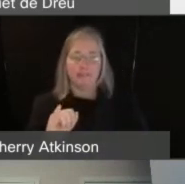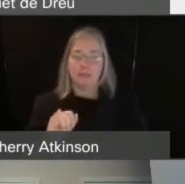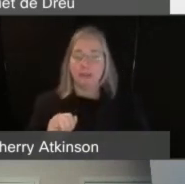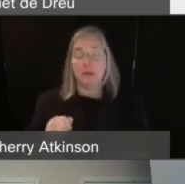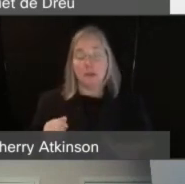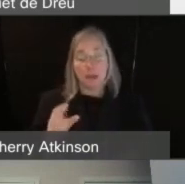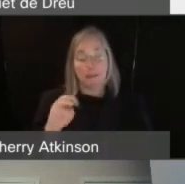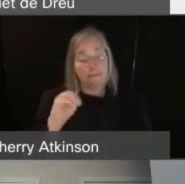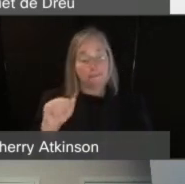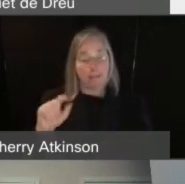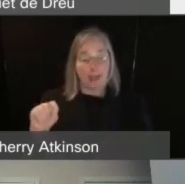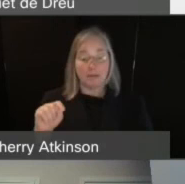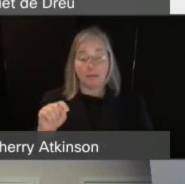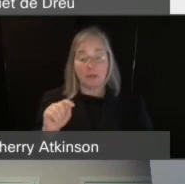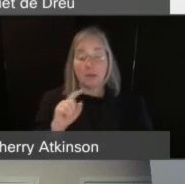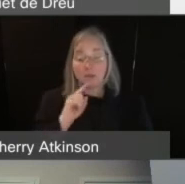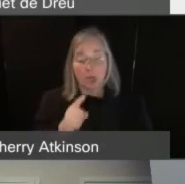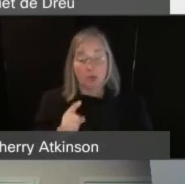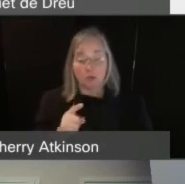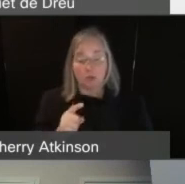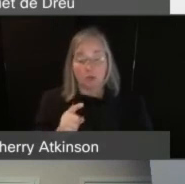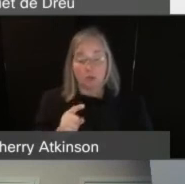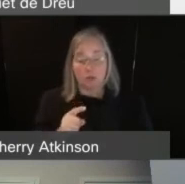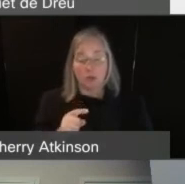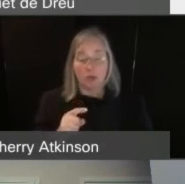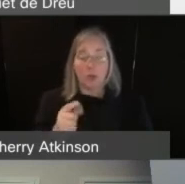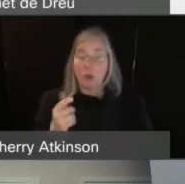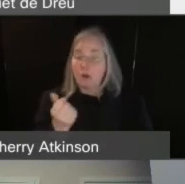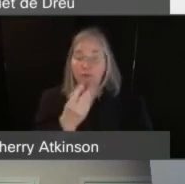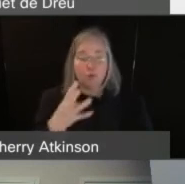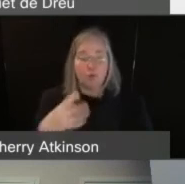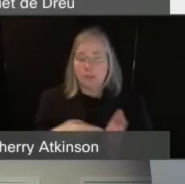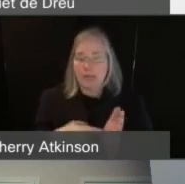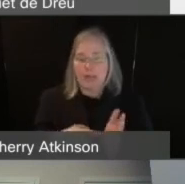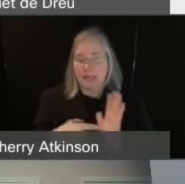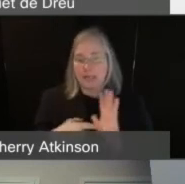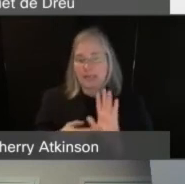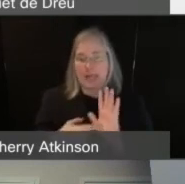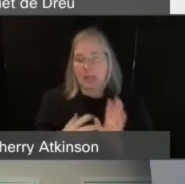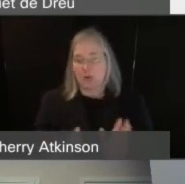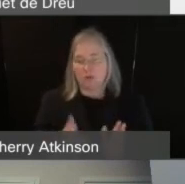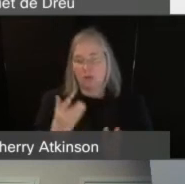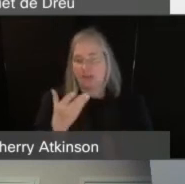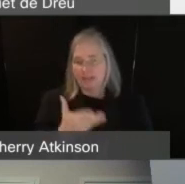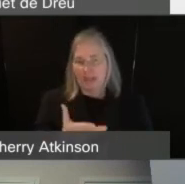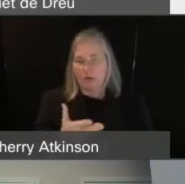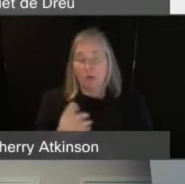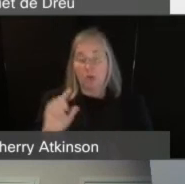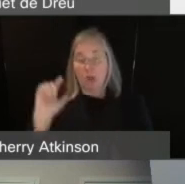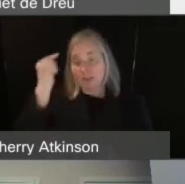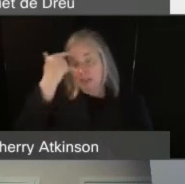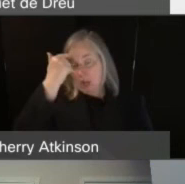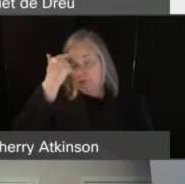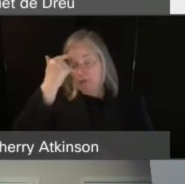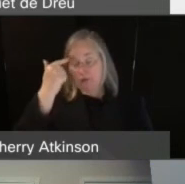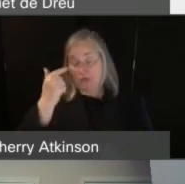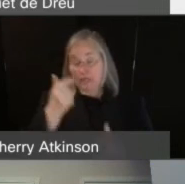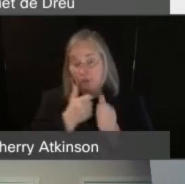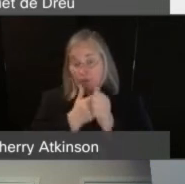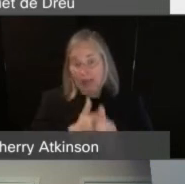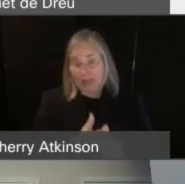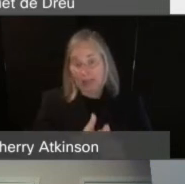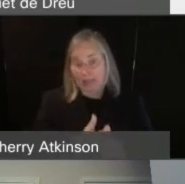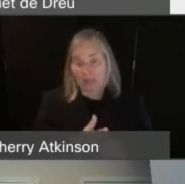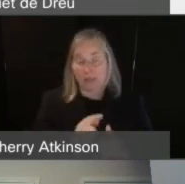few debt indicators there, which is the government tracking commonly, but also there's a few of